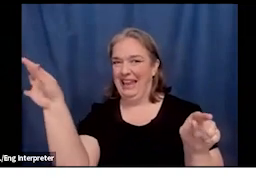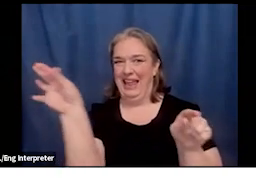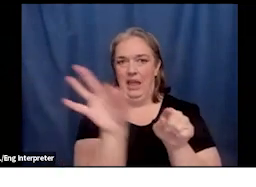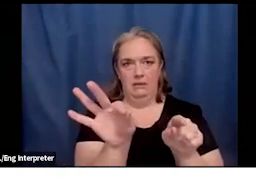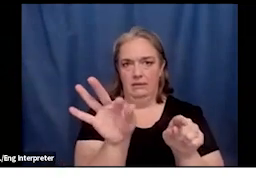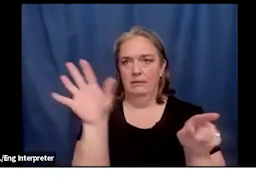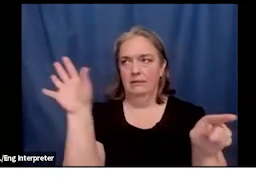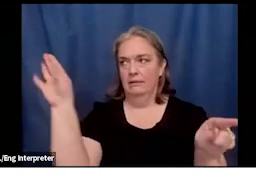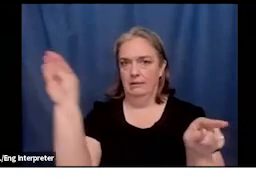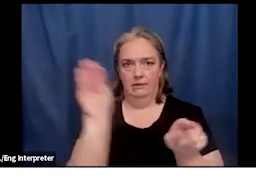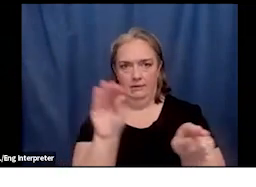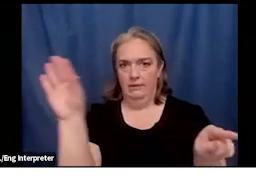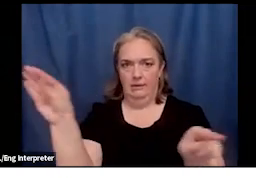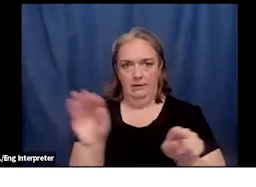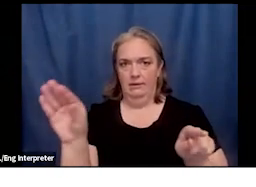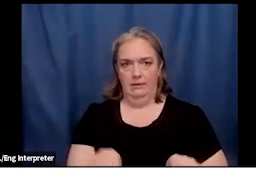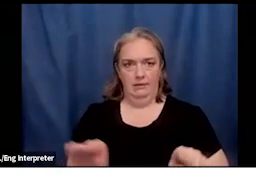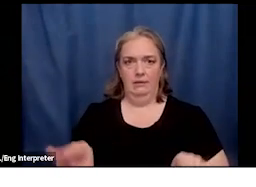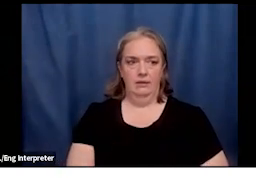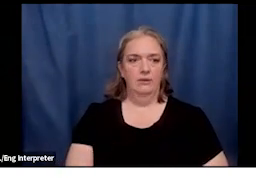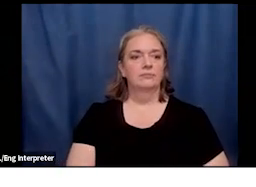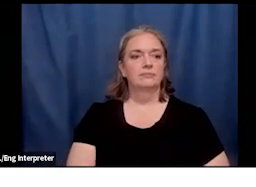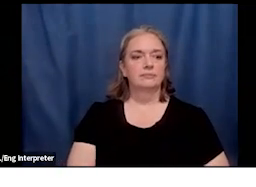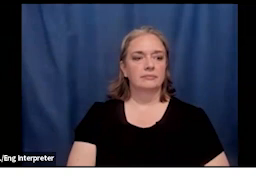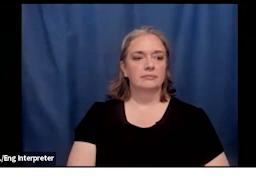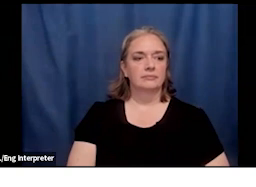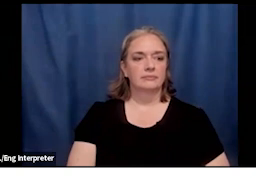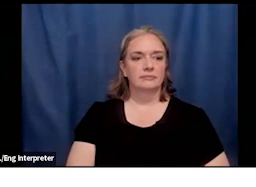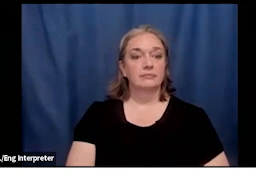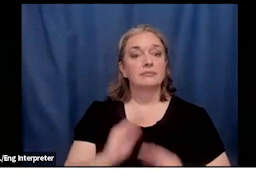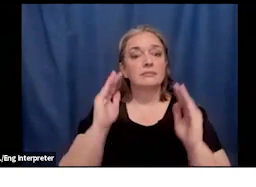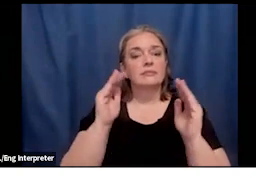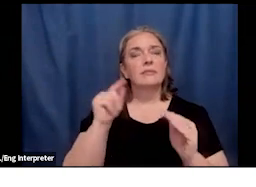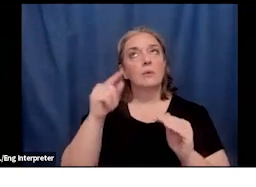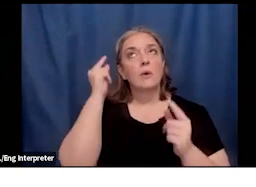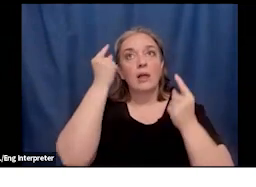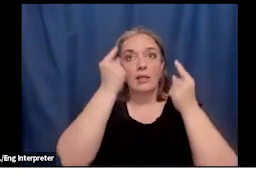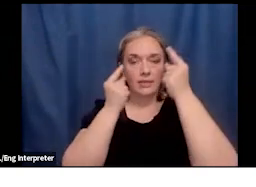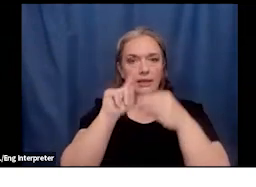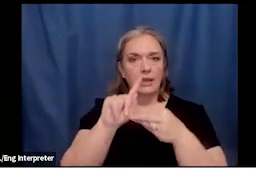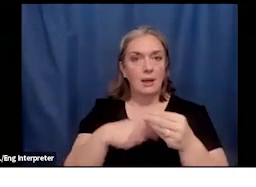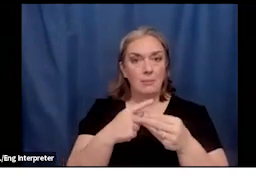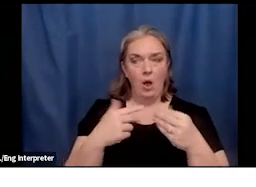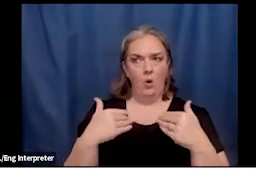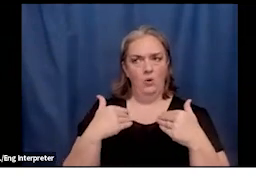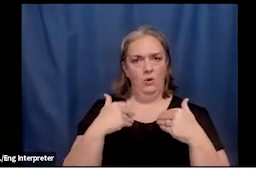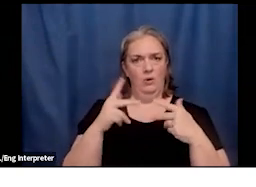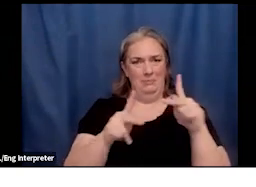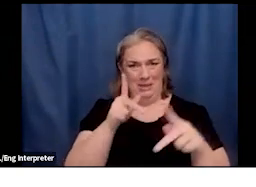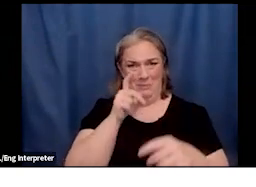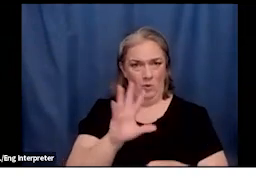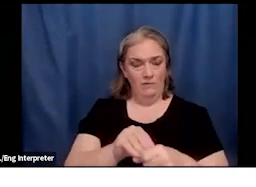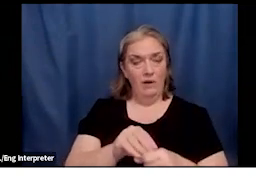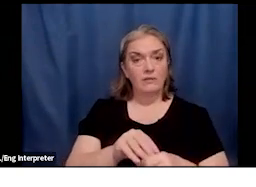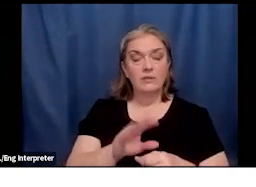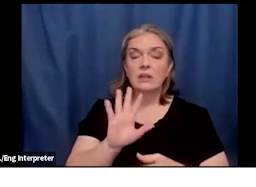When you're thinking about the human resources behind your project, please, please, please count that volunteer hours in your own time in